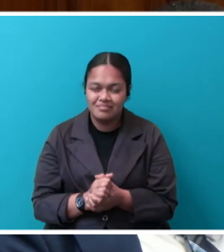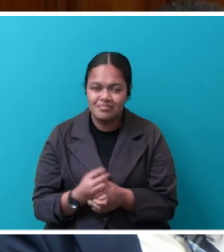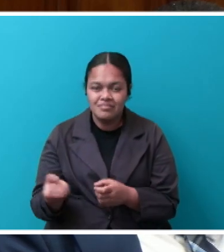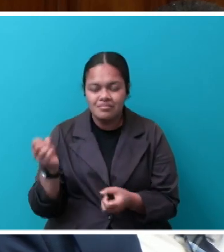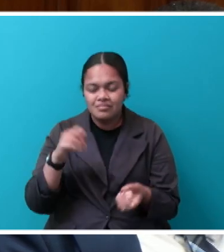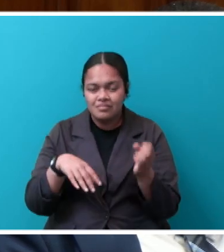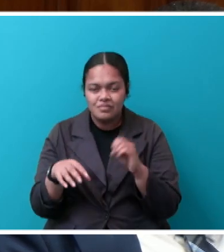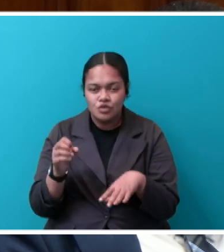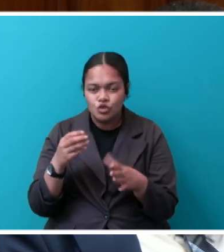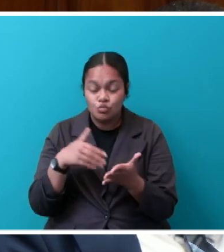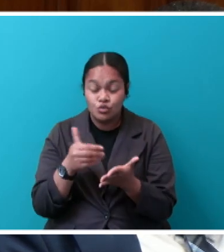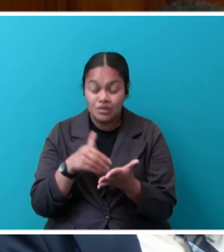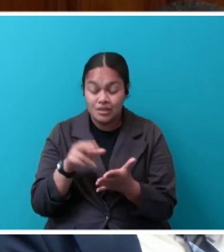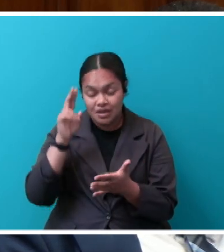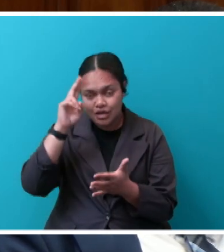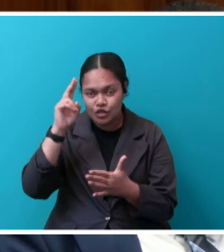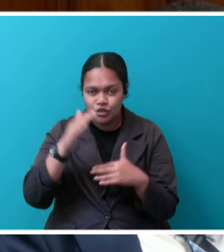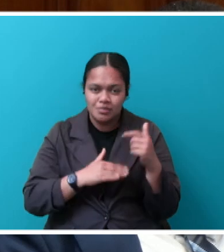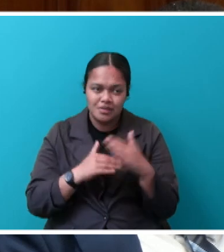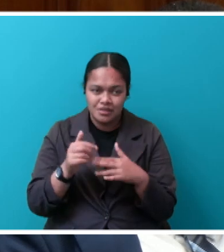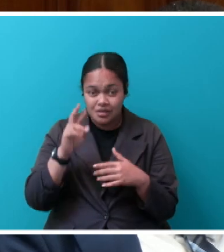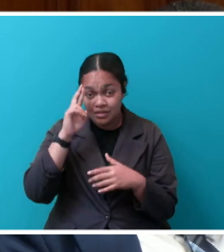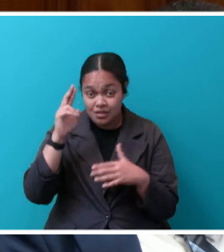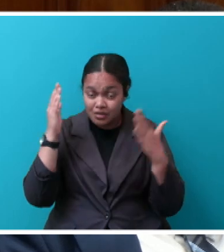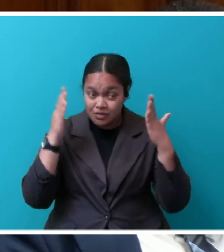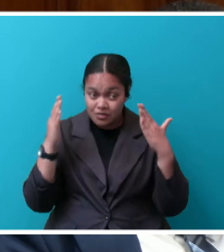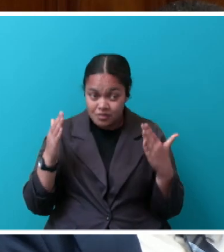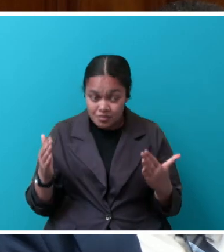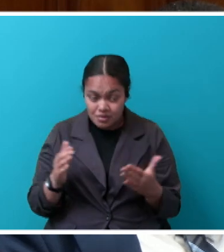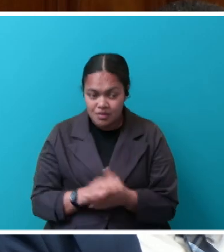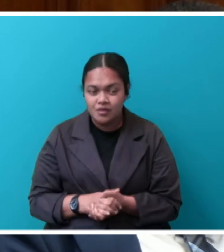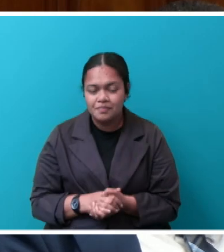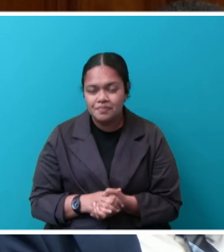contributing to our nation building. Mr. Speaker, sir,